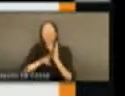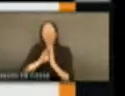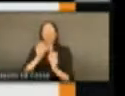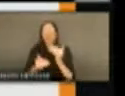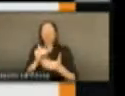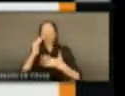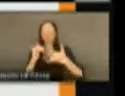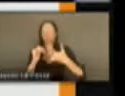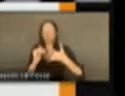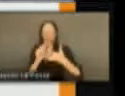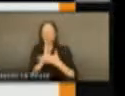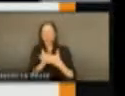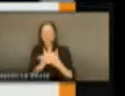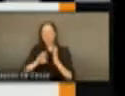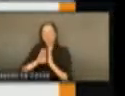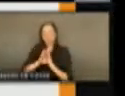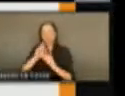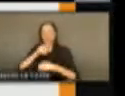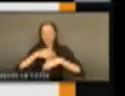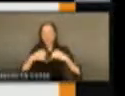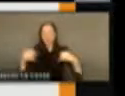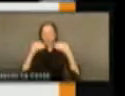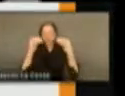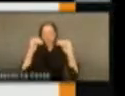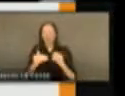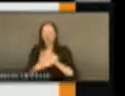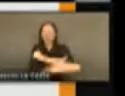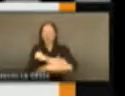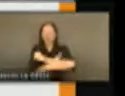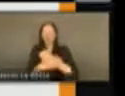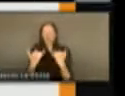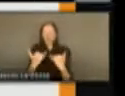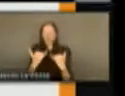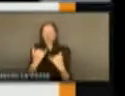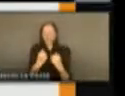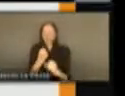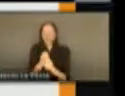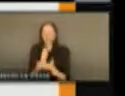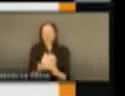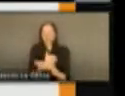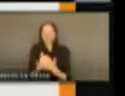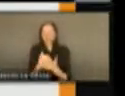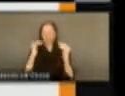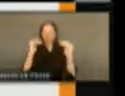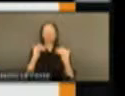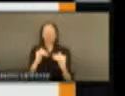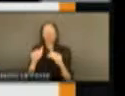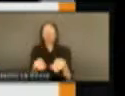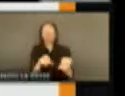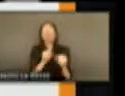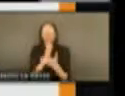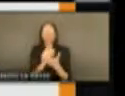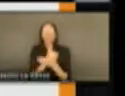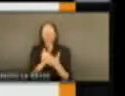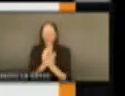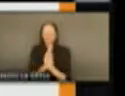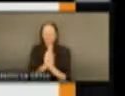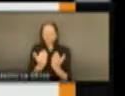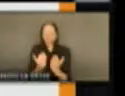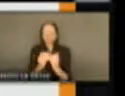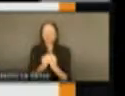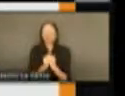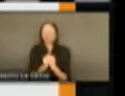county's current year budget, the adopted budget book, and the countywide civic engagement